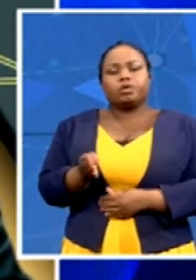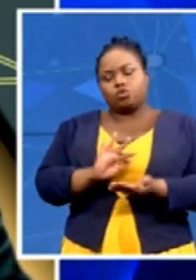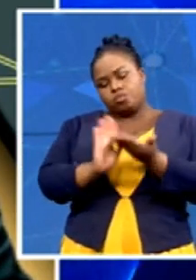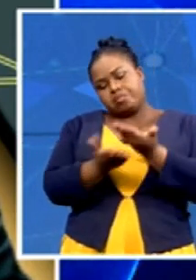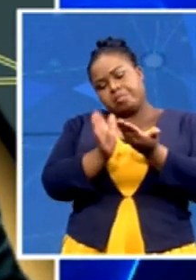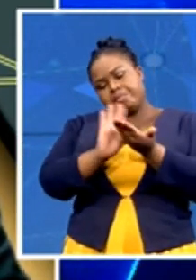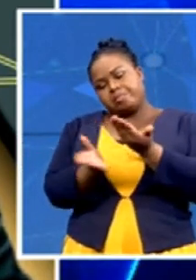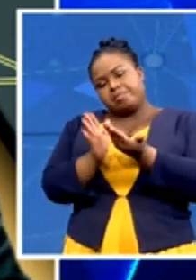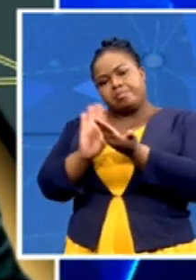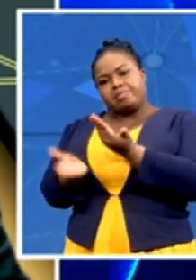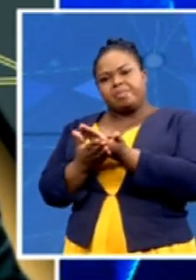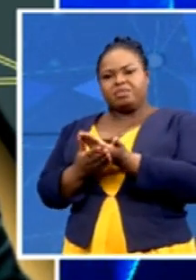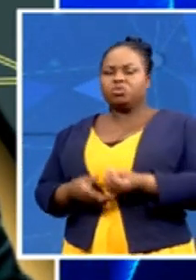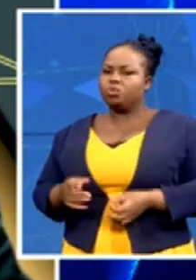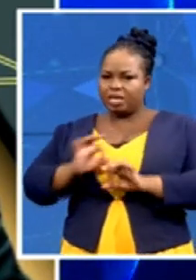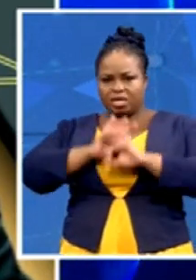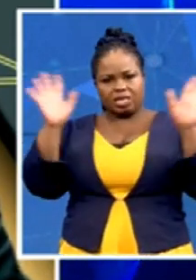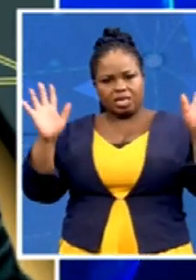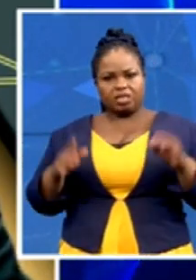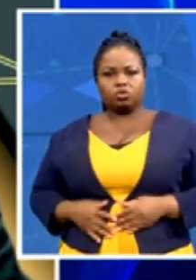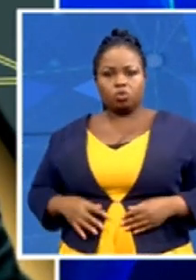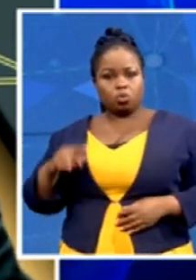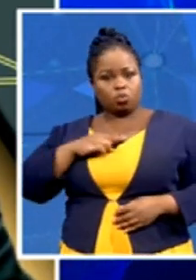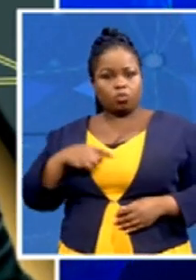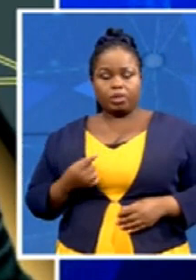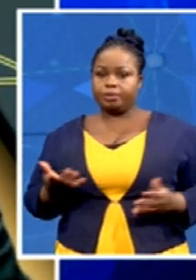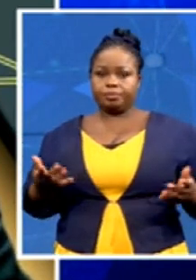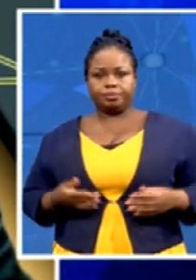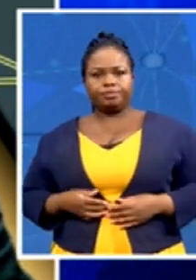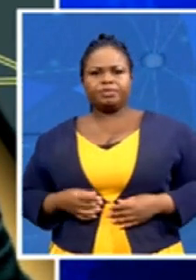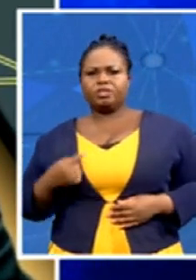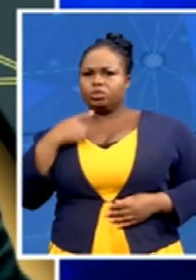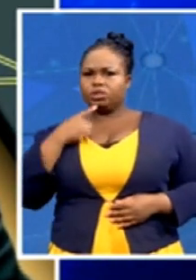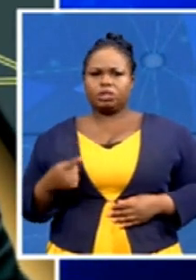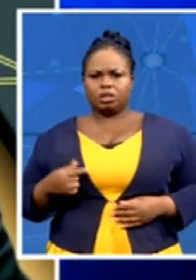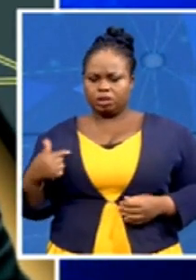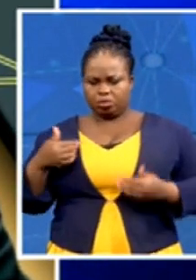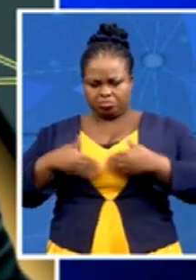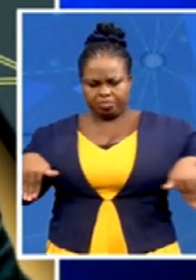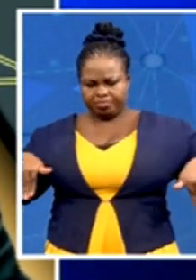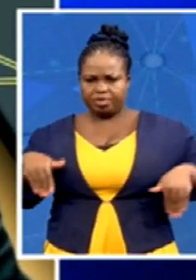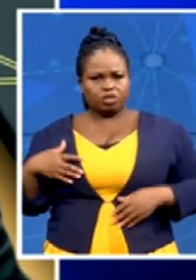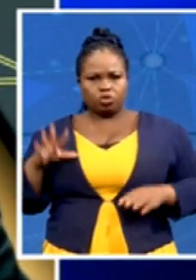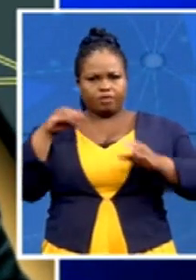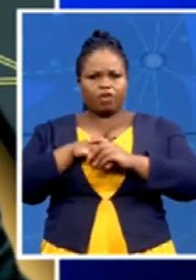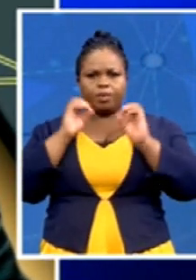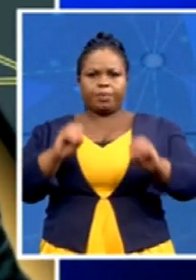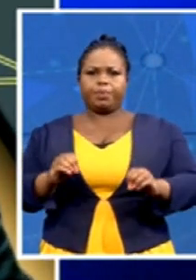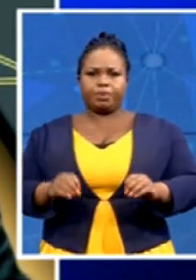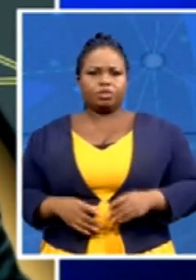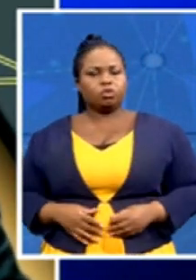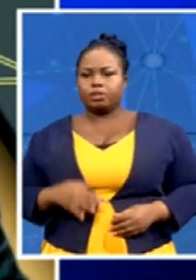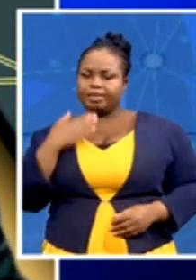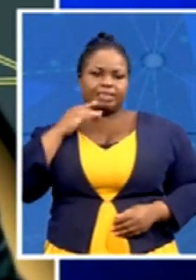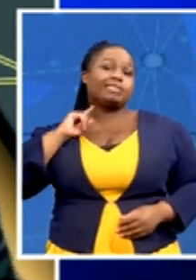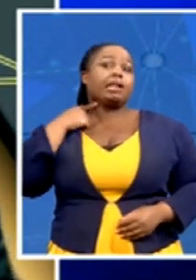that for him to have said at some point that he was not involved in this, it cannot be true, because we've got evidence to